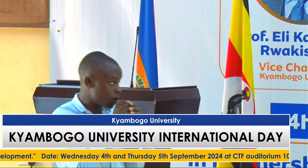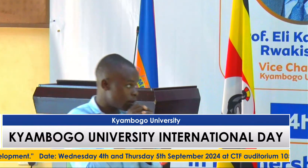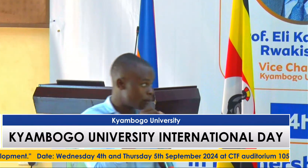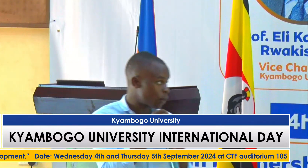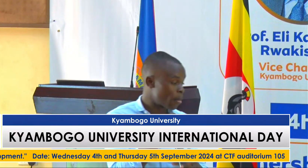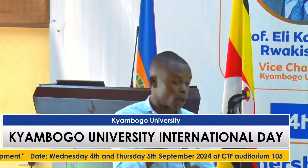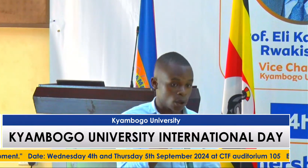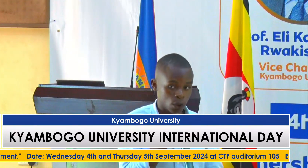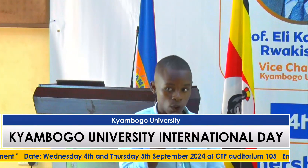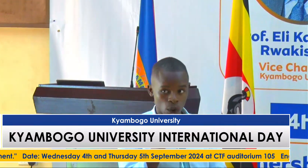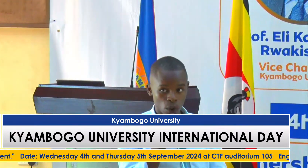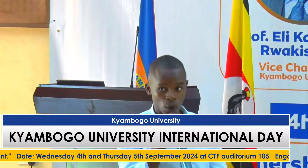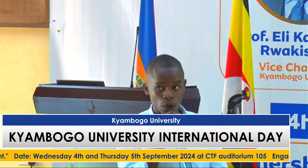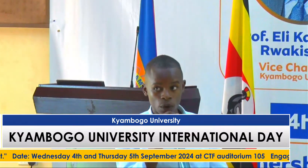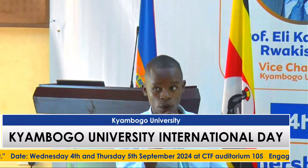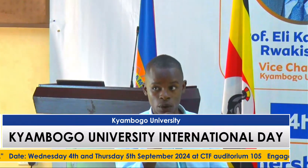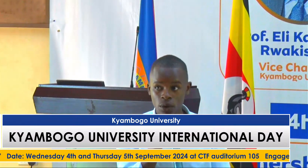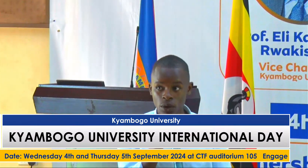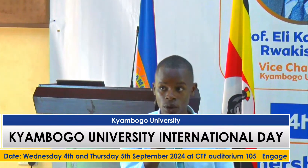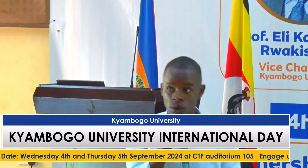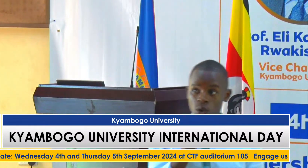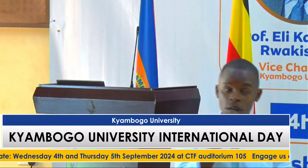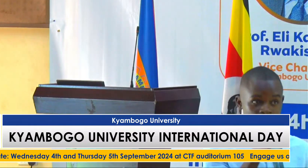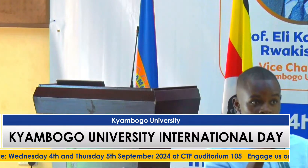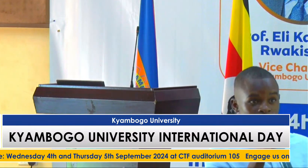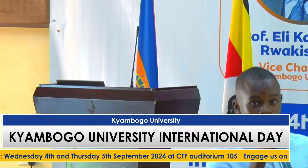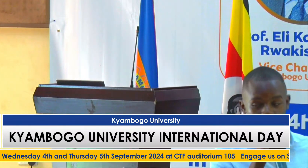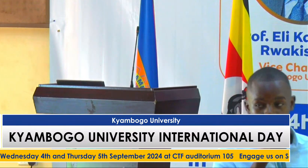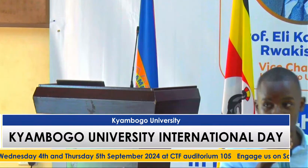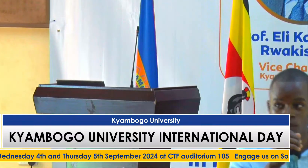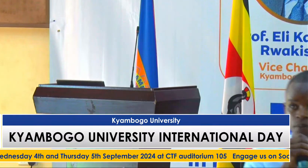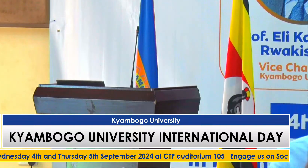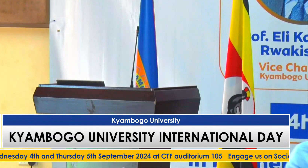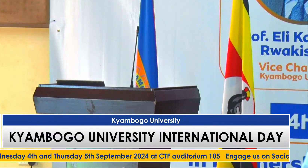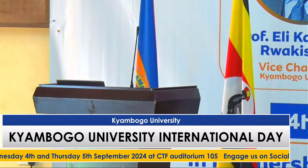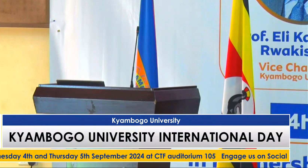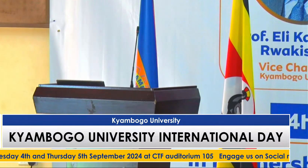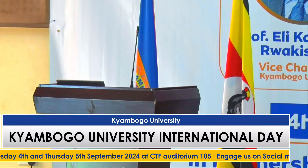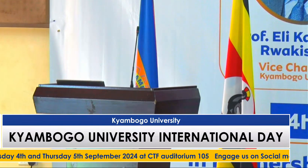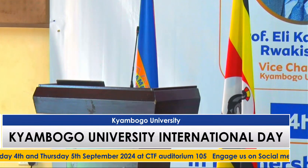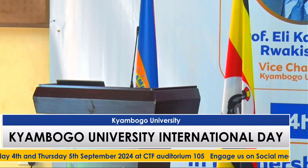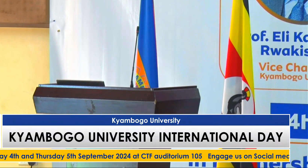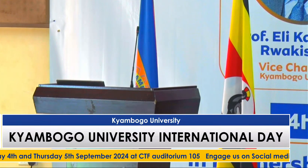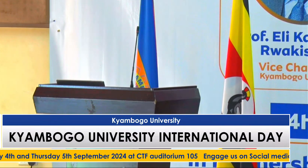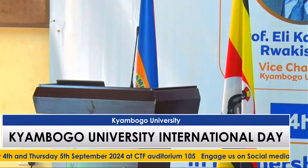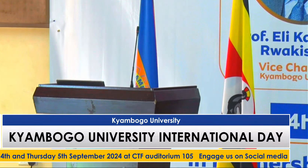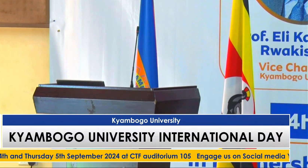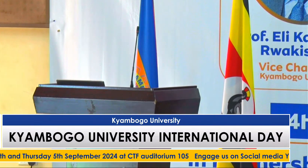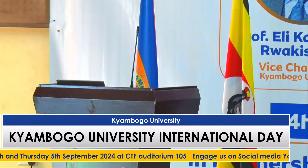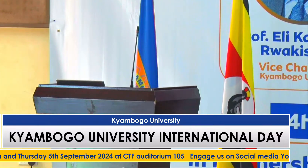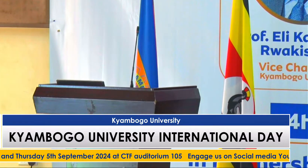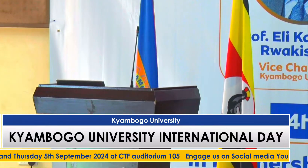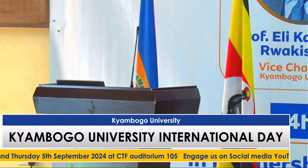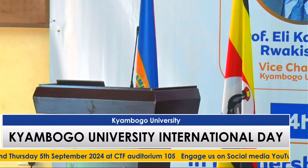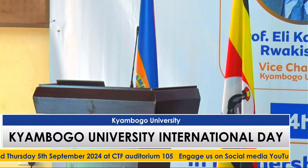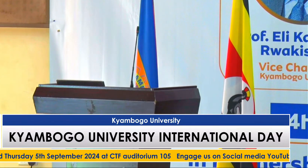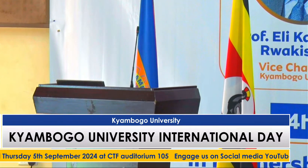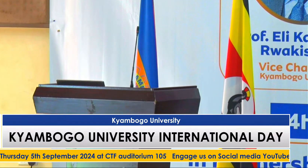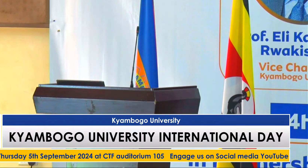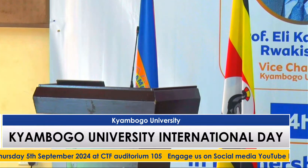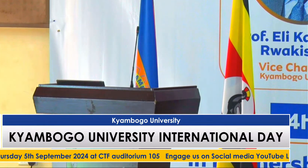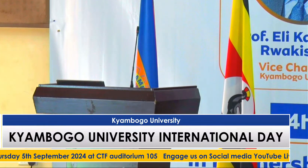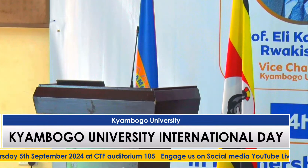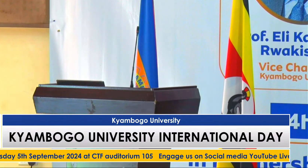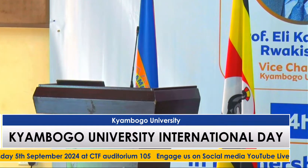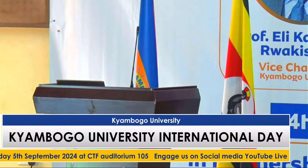international students, so you'll be given another chance to give us your package.